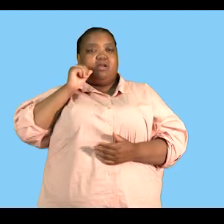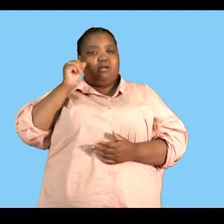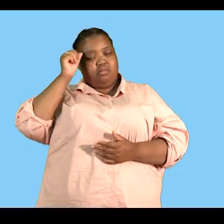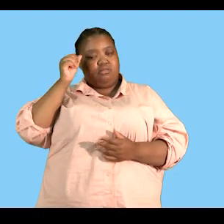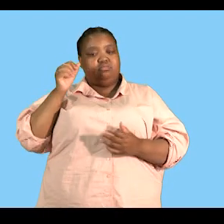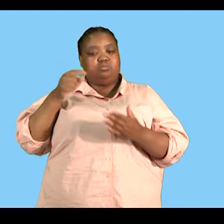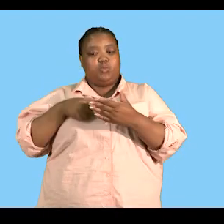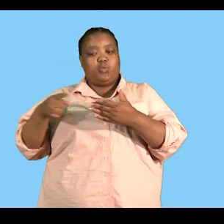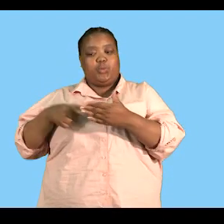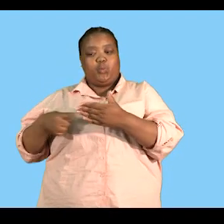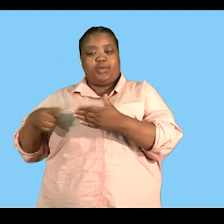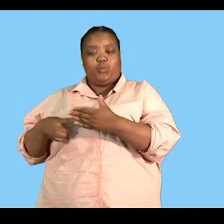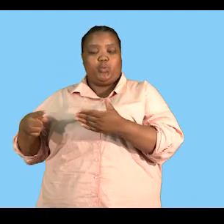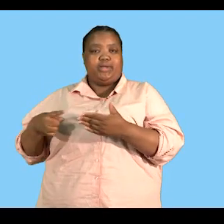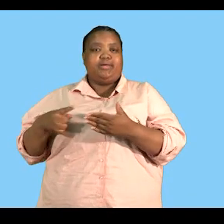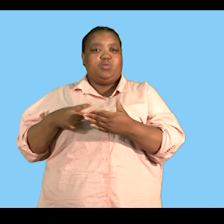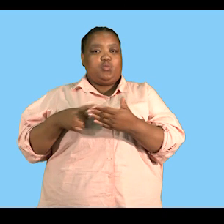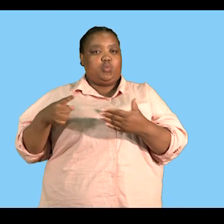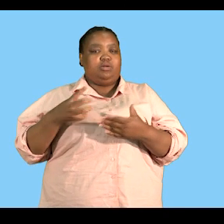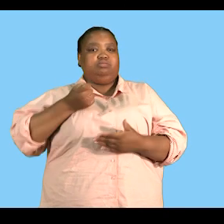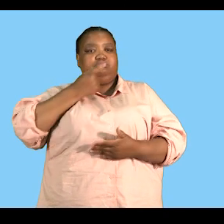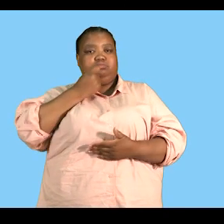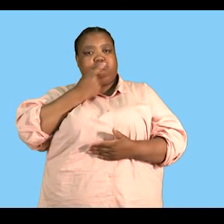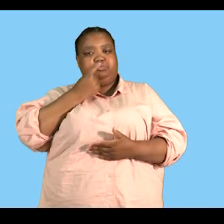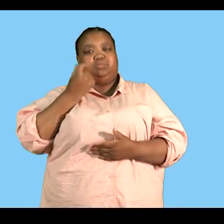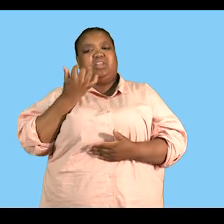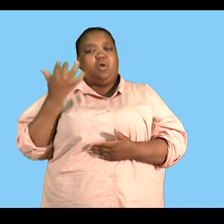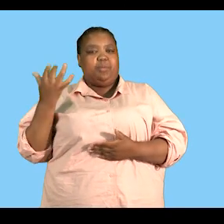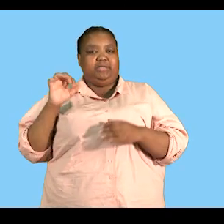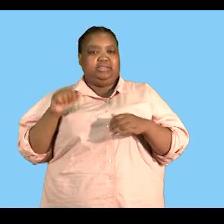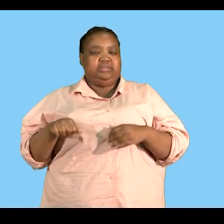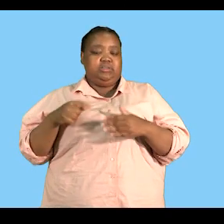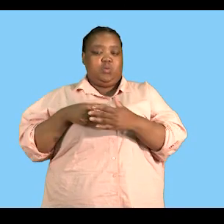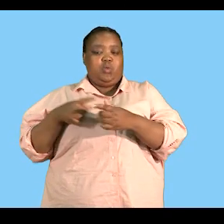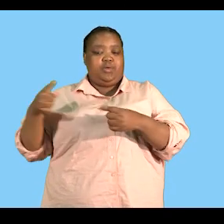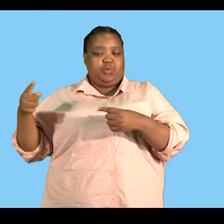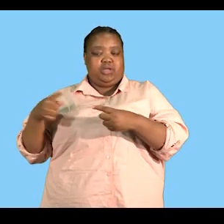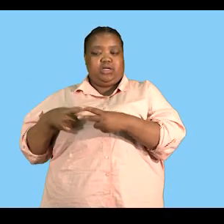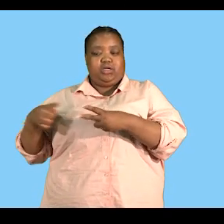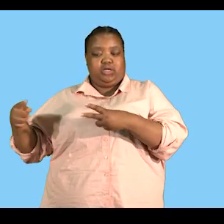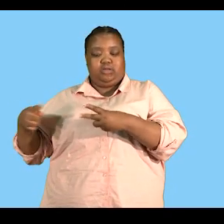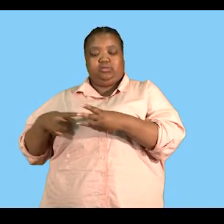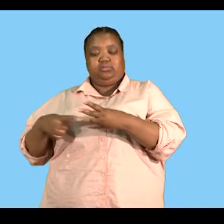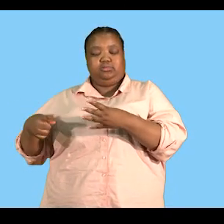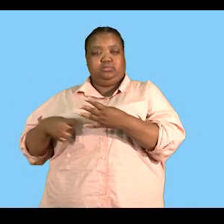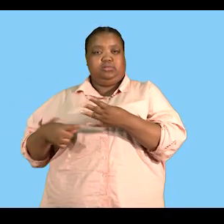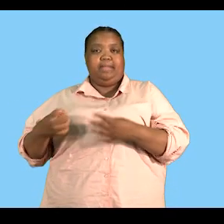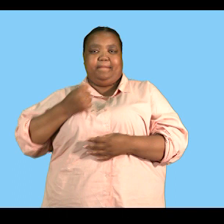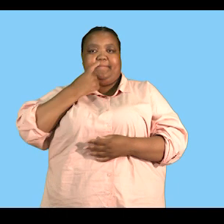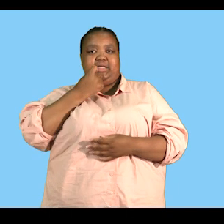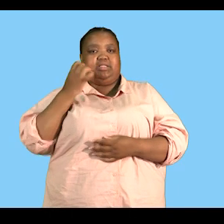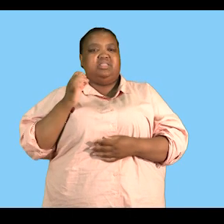week. So now first we need to calculate the tablets per